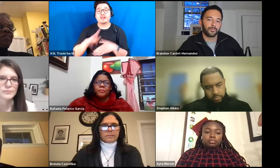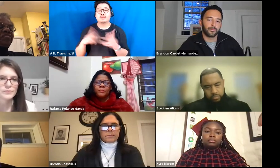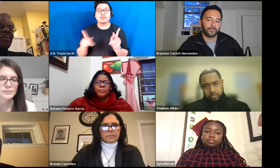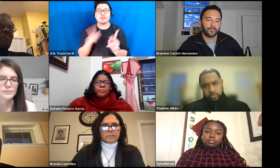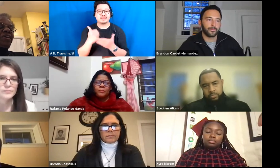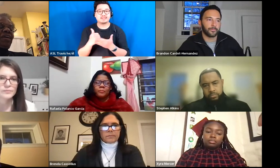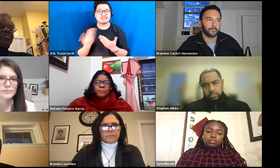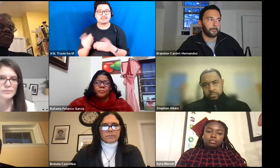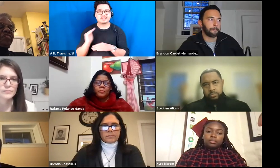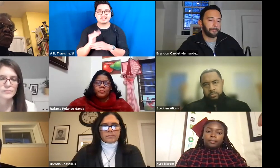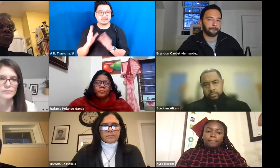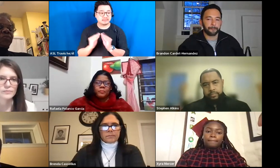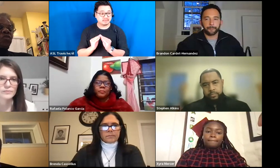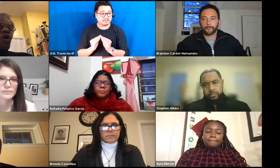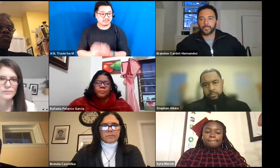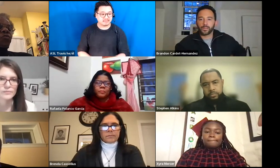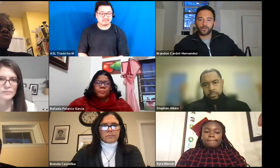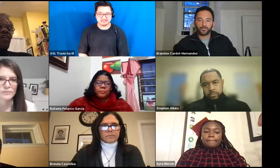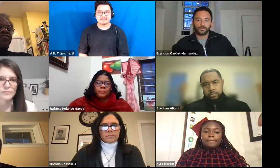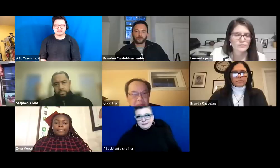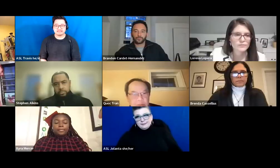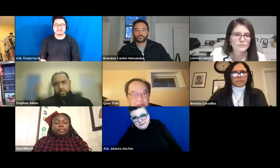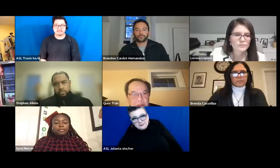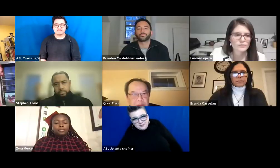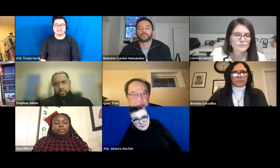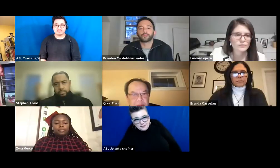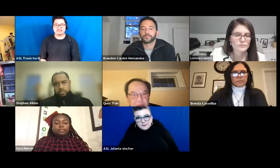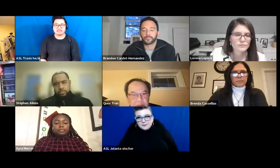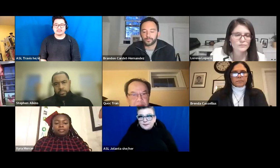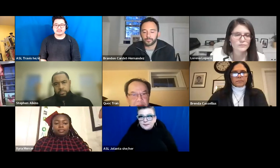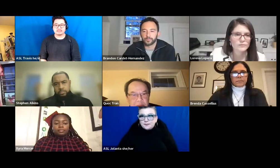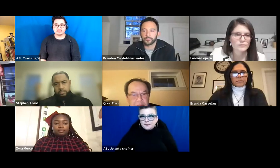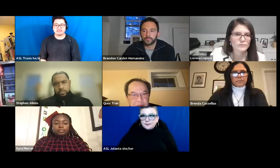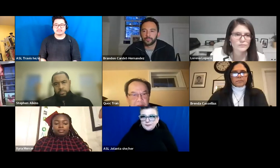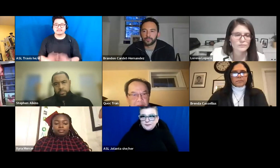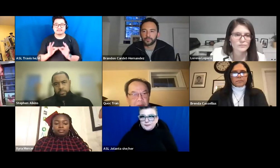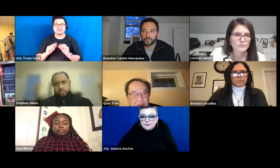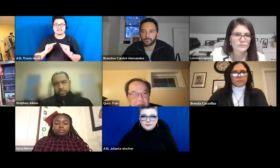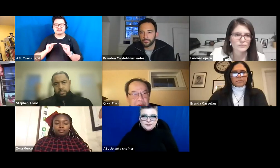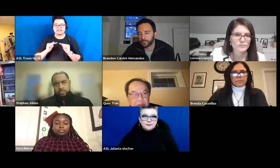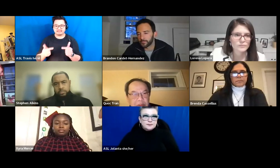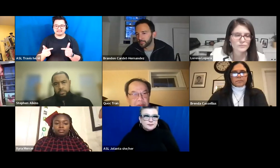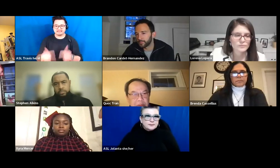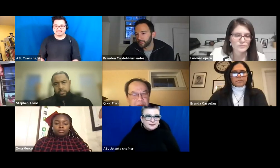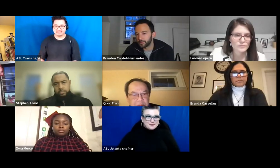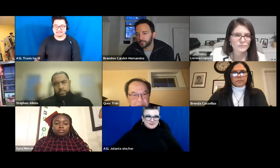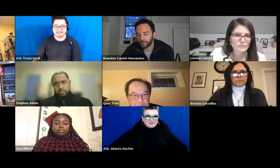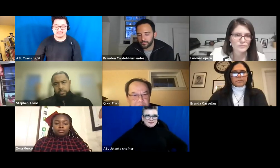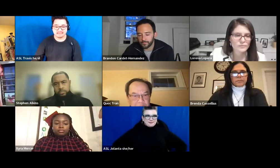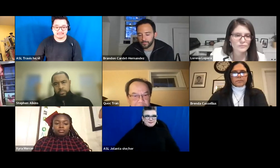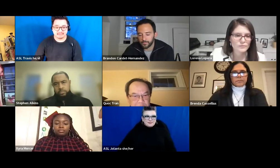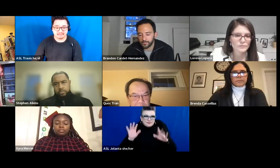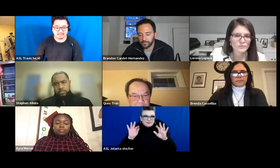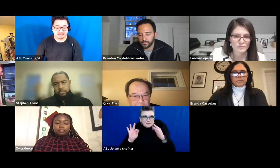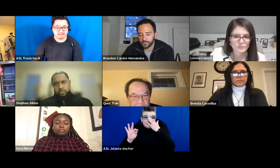the bps staff behind the scenes who also provide support for our virtual meetings to run smoothly we will now activate the